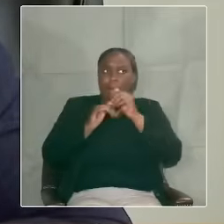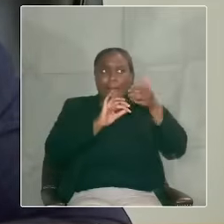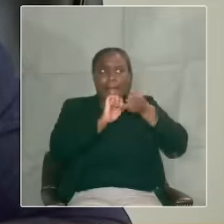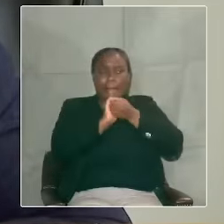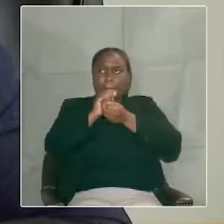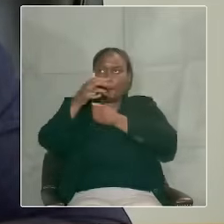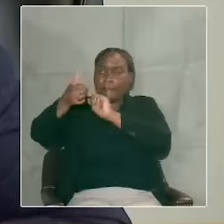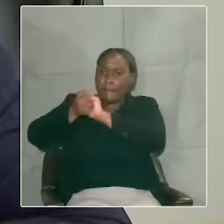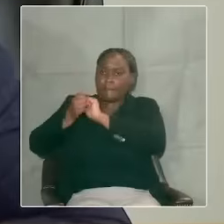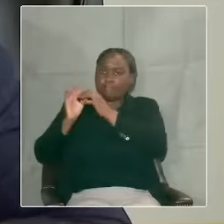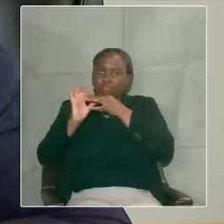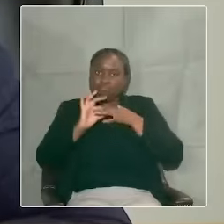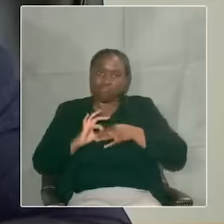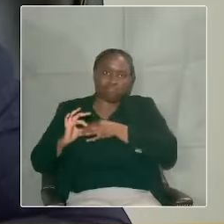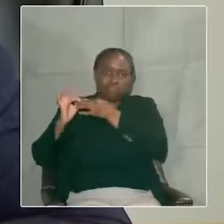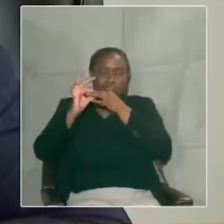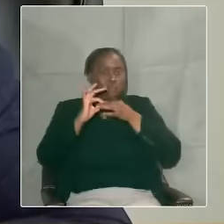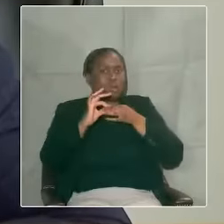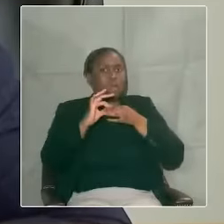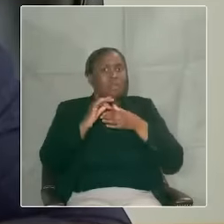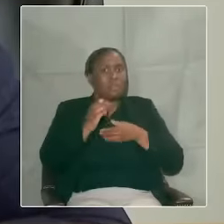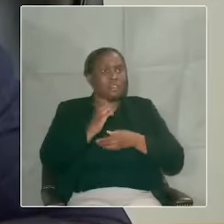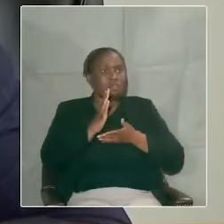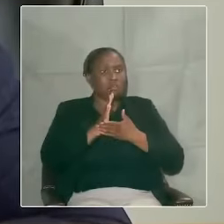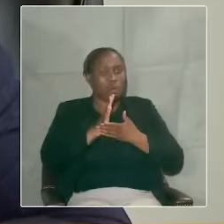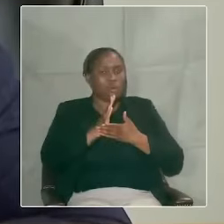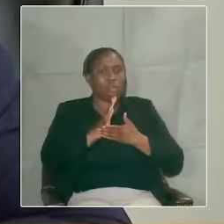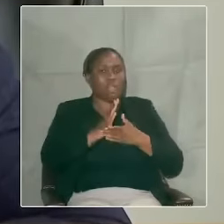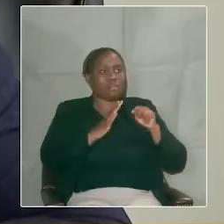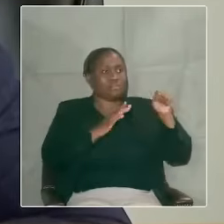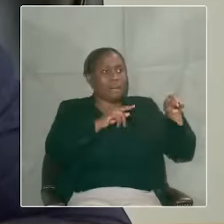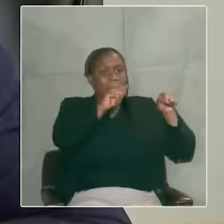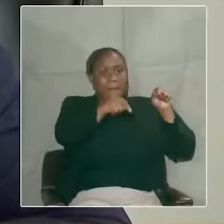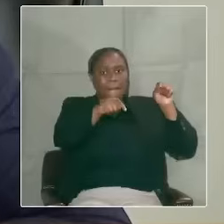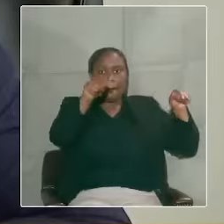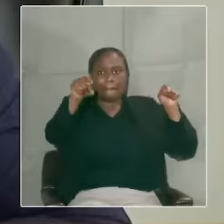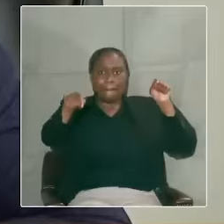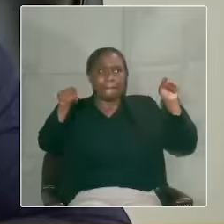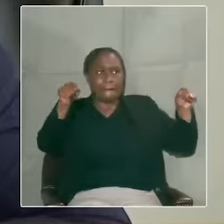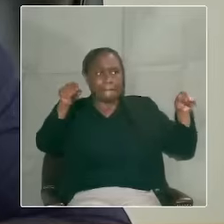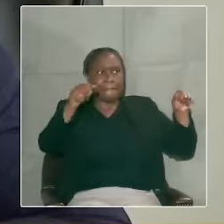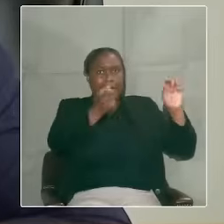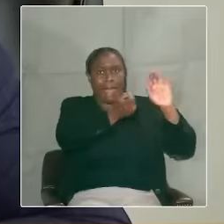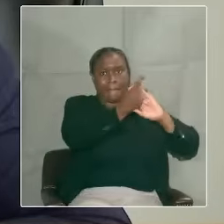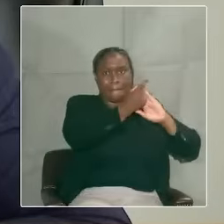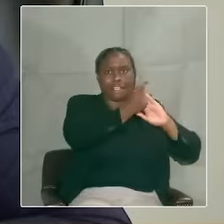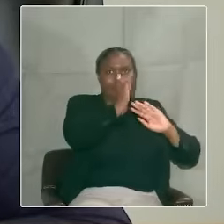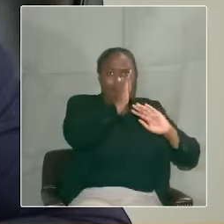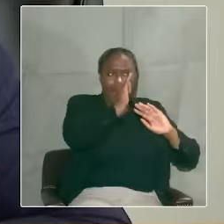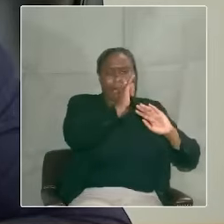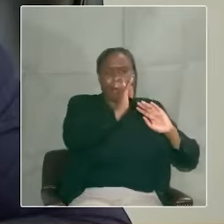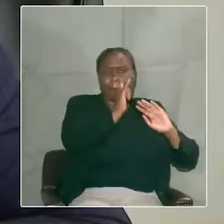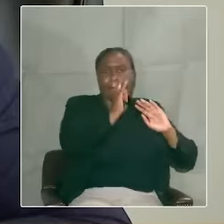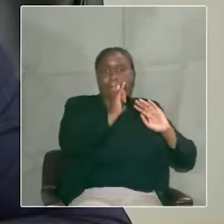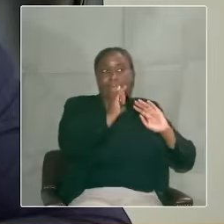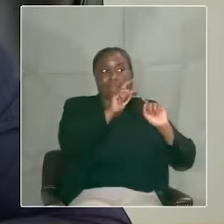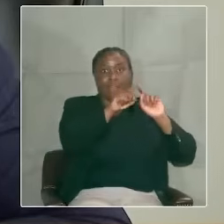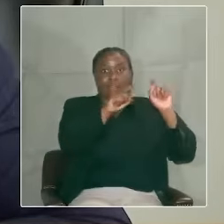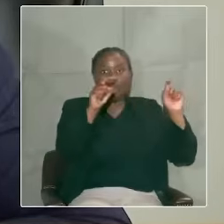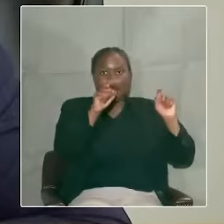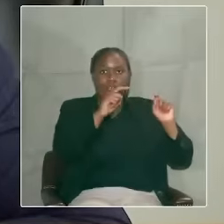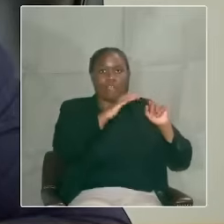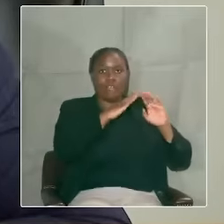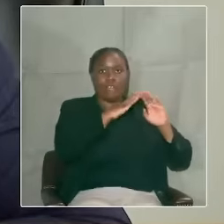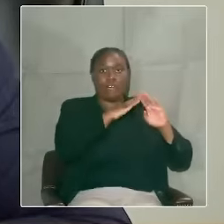justice and stability in affected regions. This decision, taken without